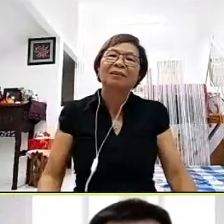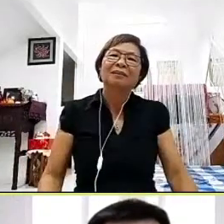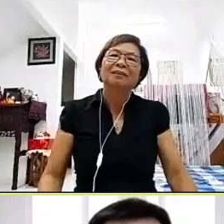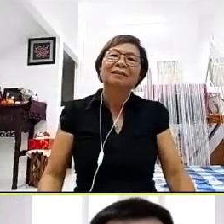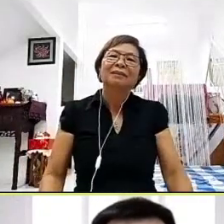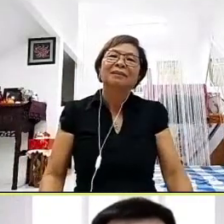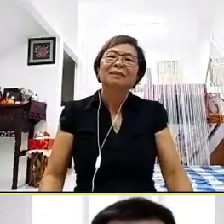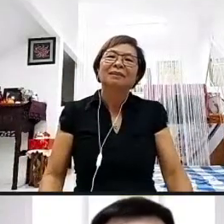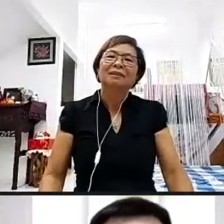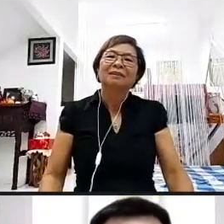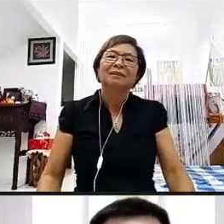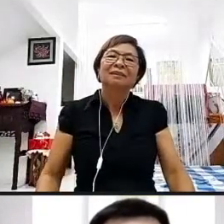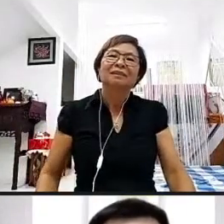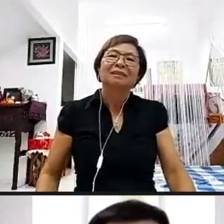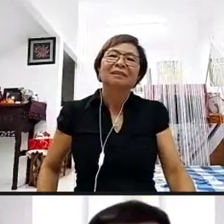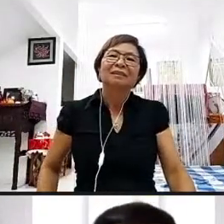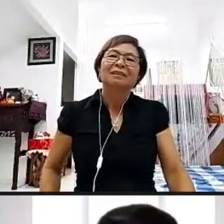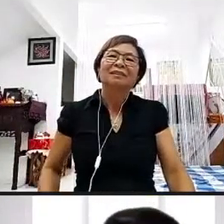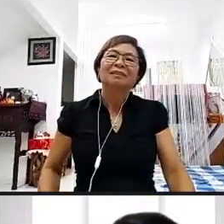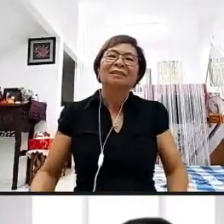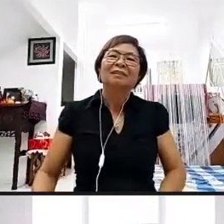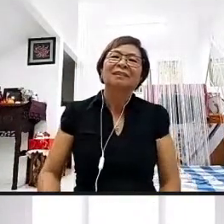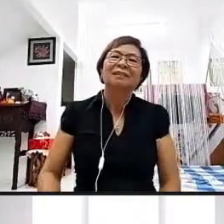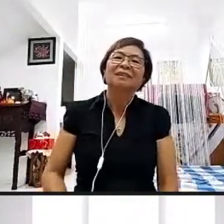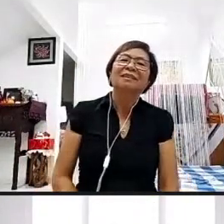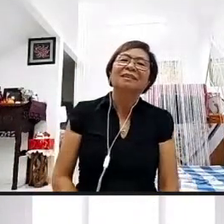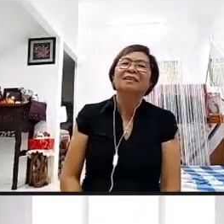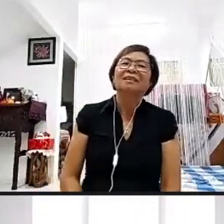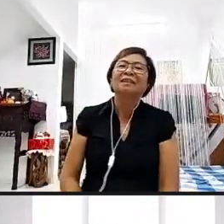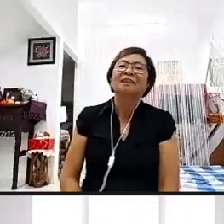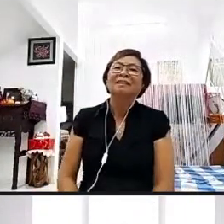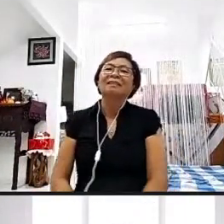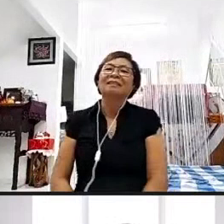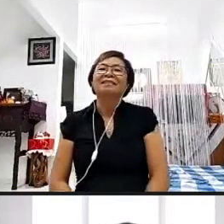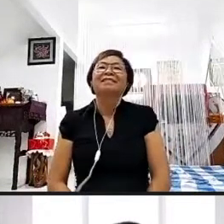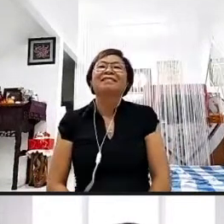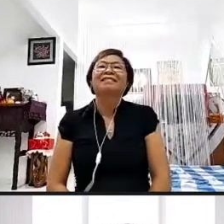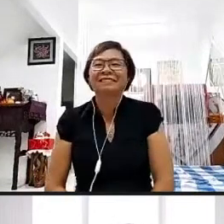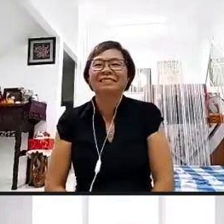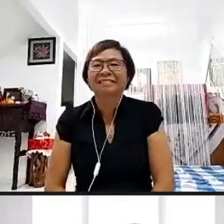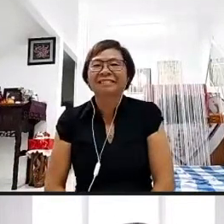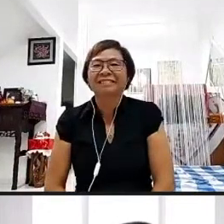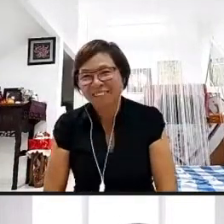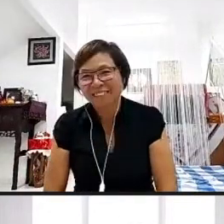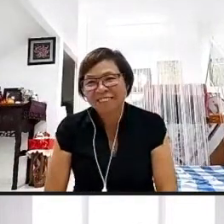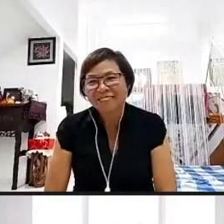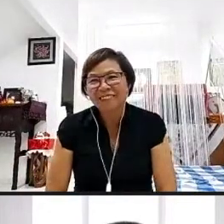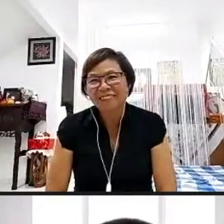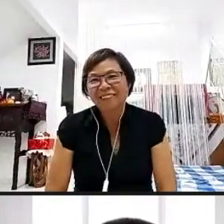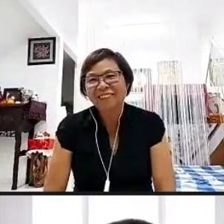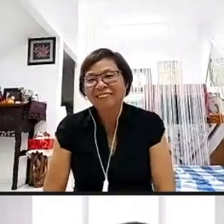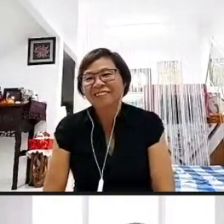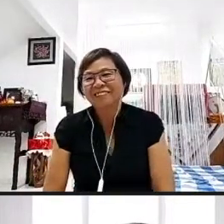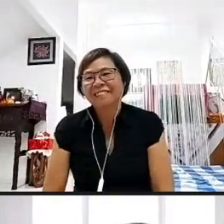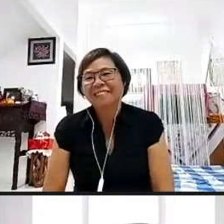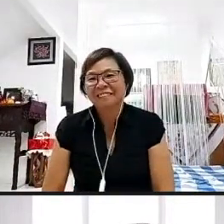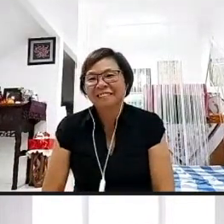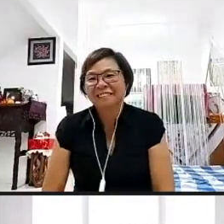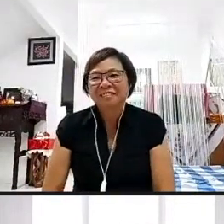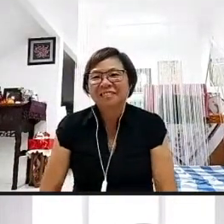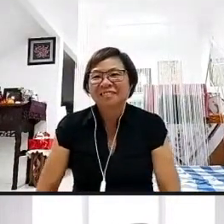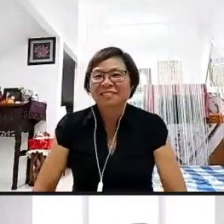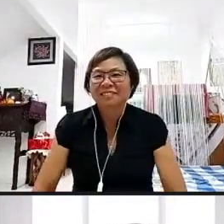Sister Tan, I like the way you do it. Yeah, Sister Libby is really translating your whole